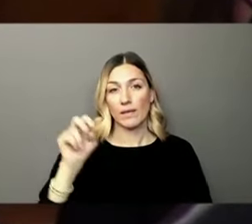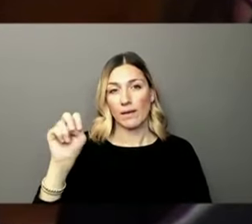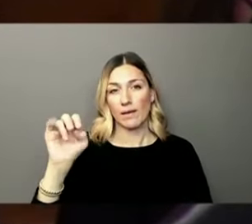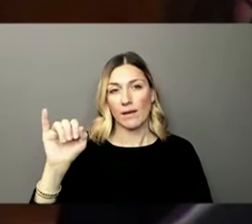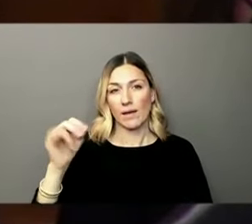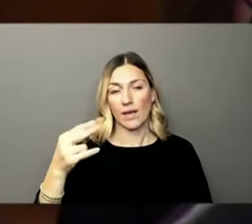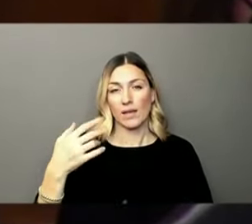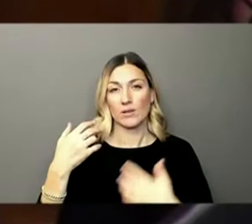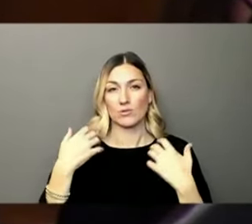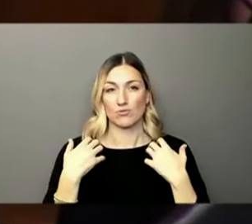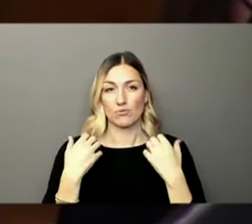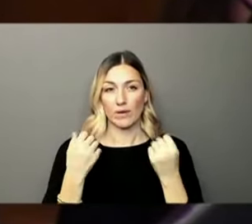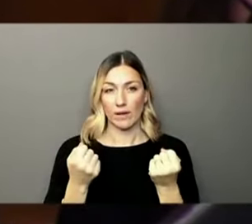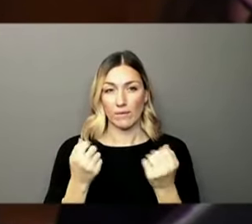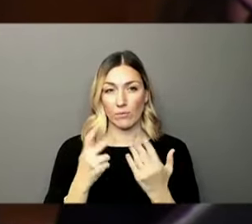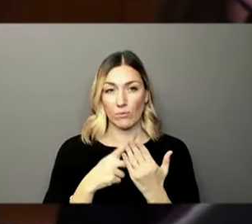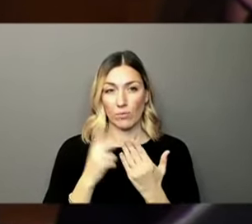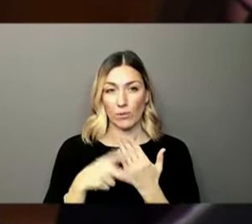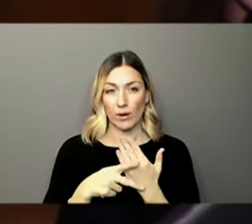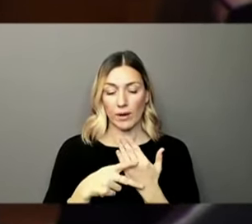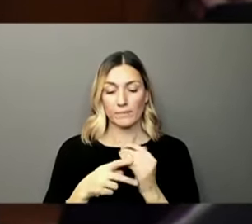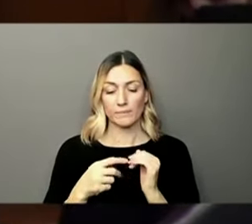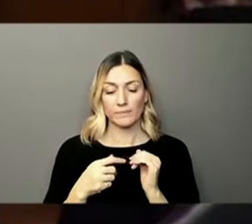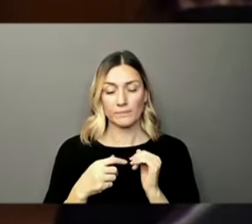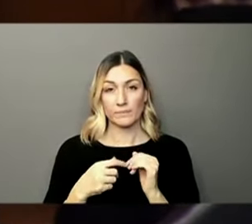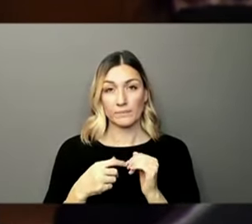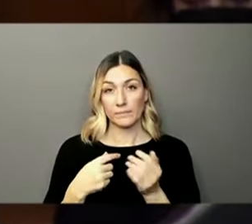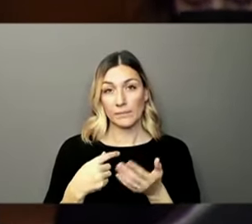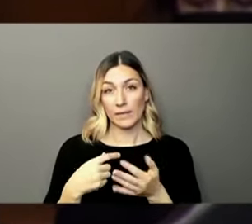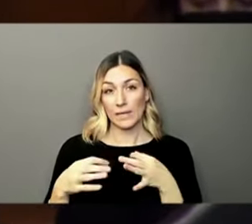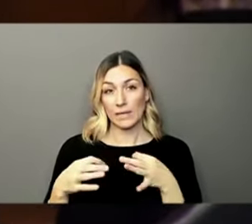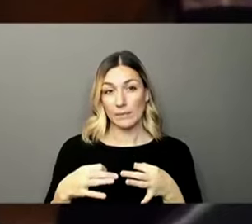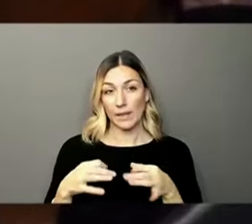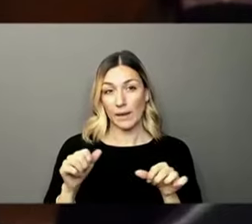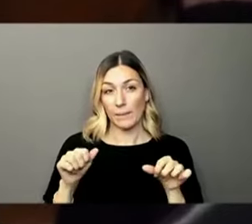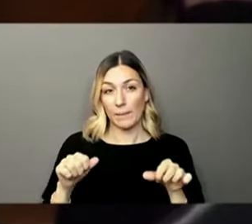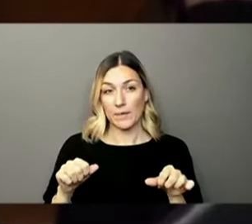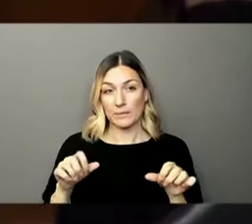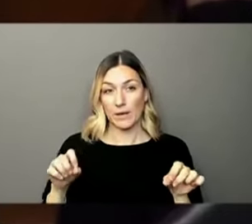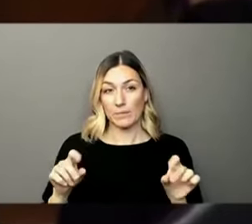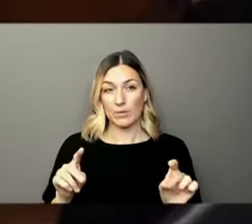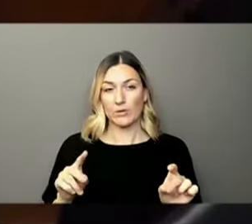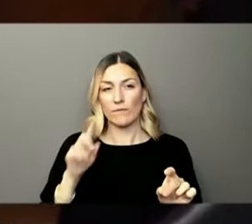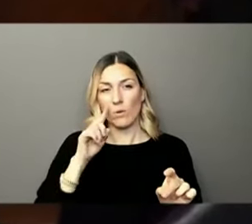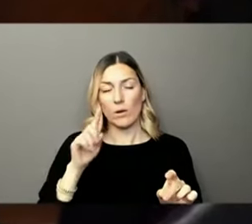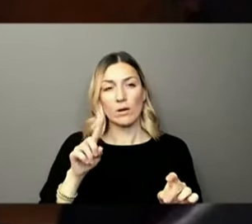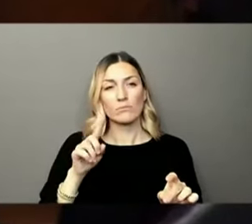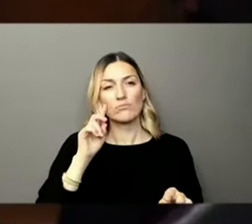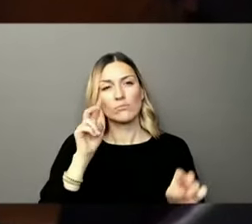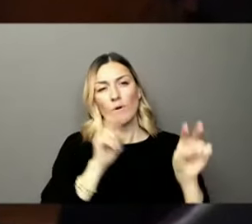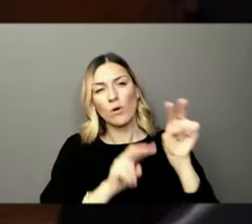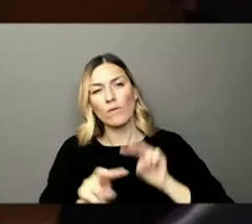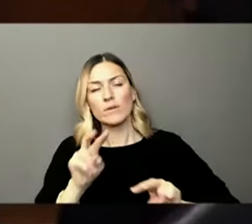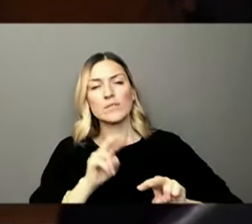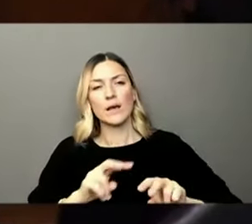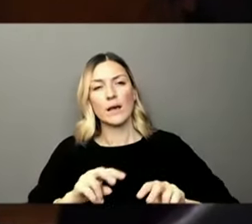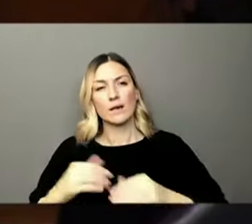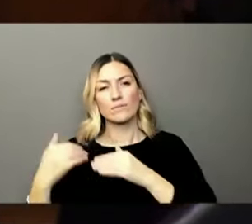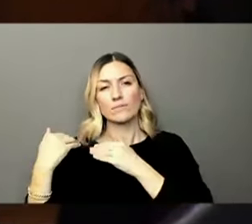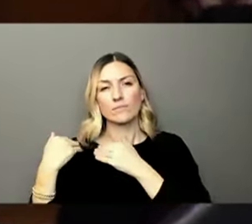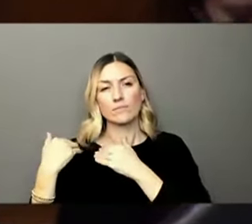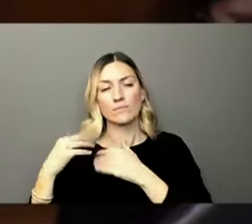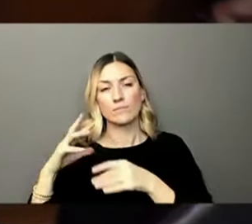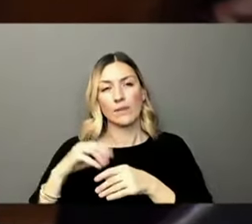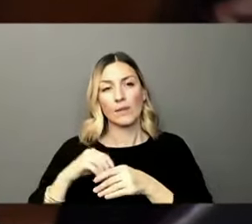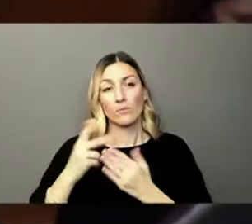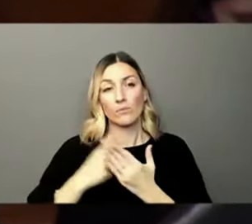RECOVER program and highlight the possible opportunities for oversight and accountability within this program so that